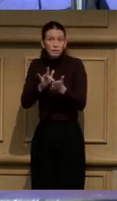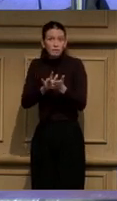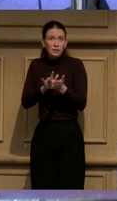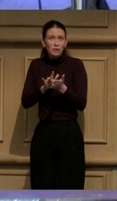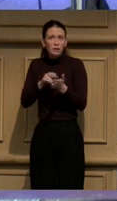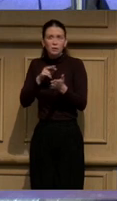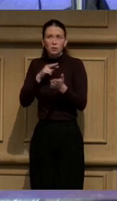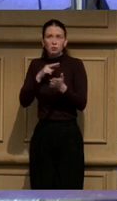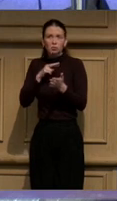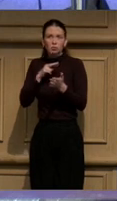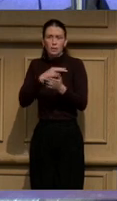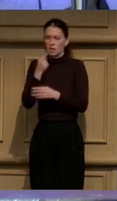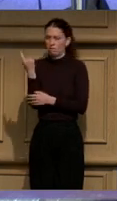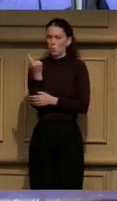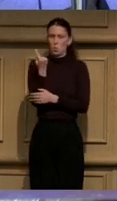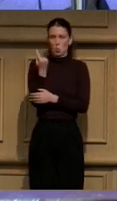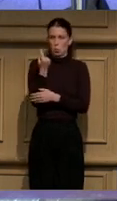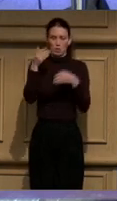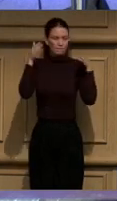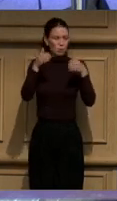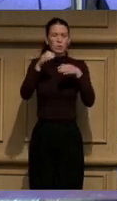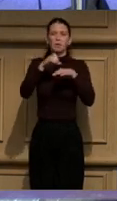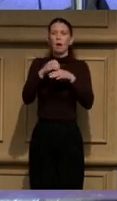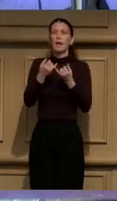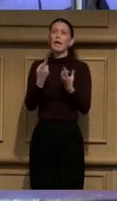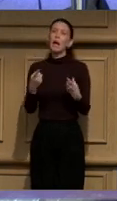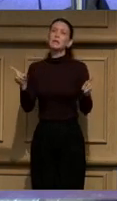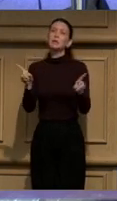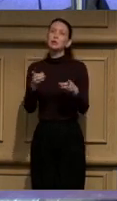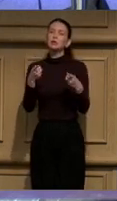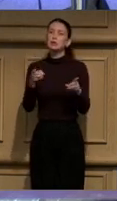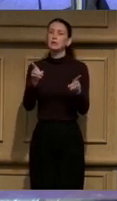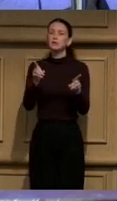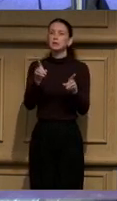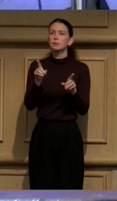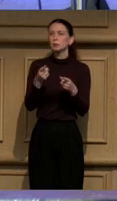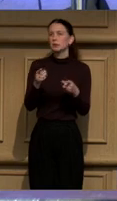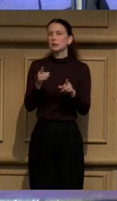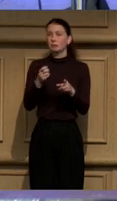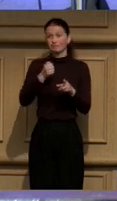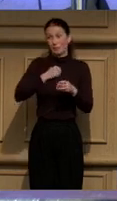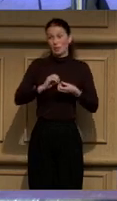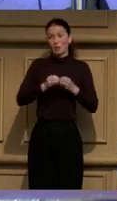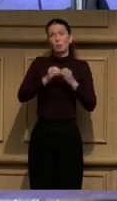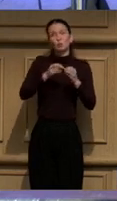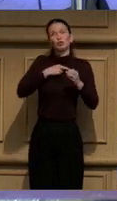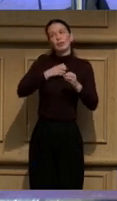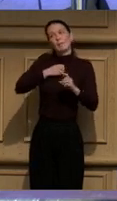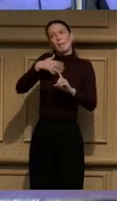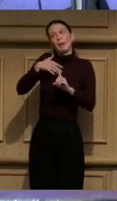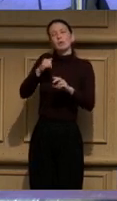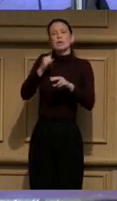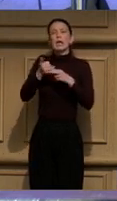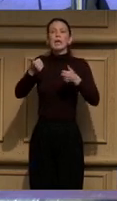pretty exclusively within like kind of concert music. Mm-hmm. I'm a composer. My background is in sort of broadly speaking contemporary classical